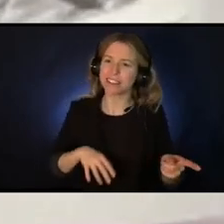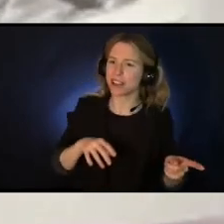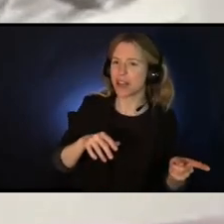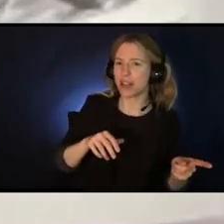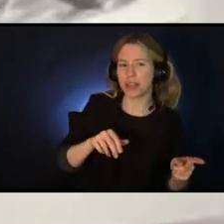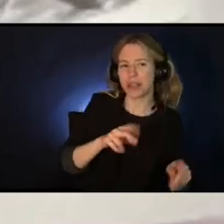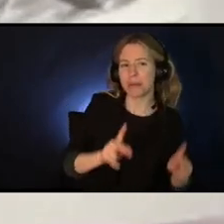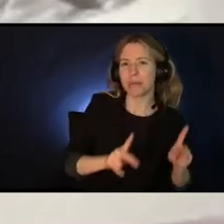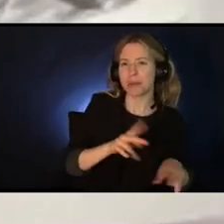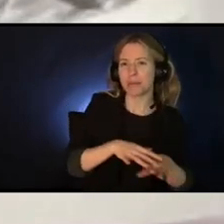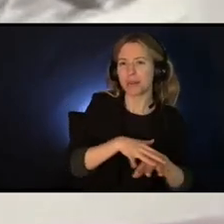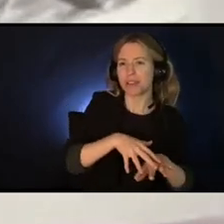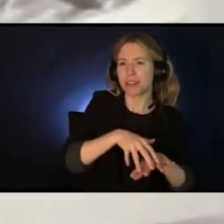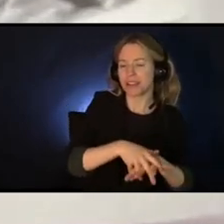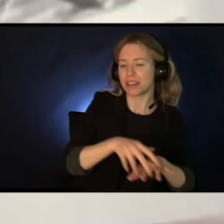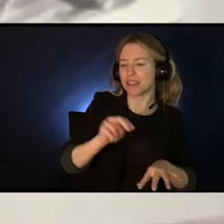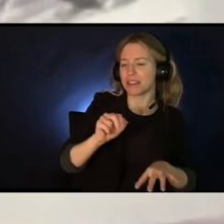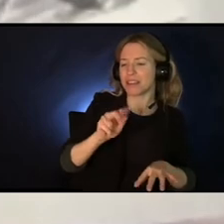do.